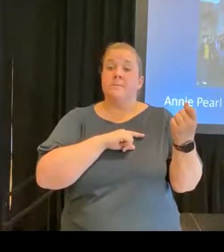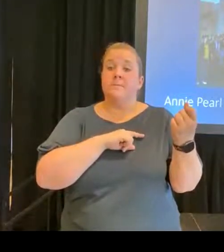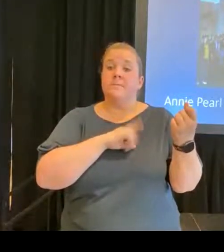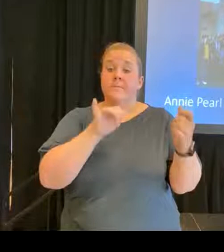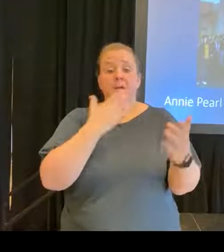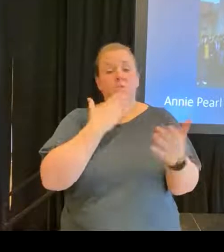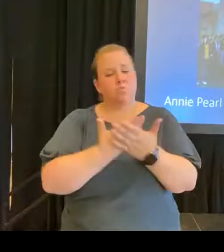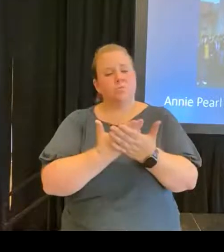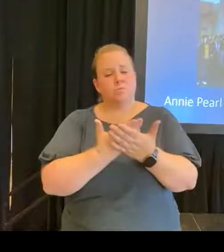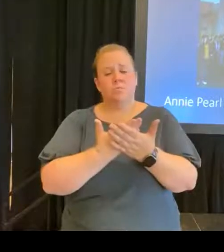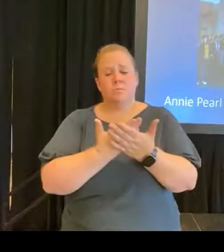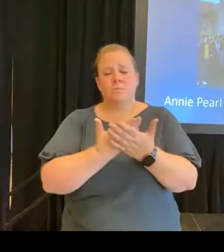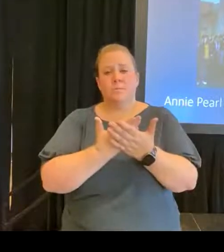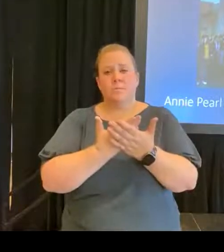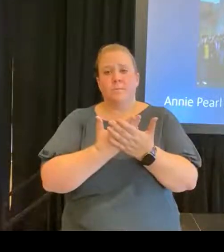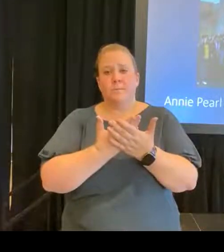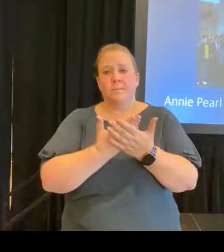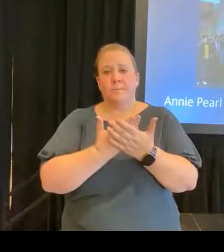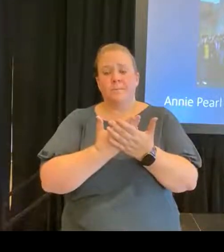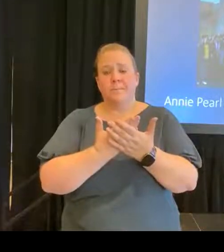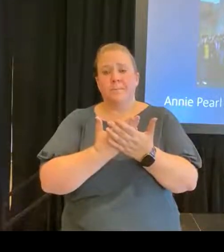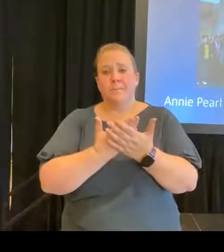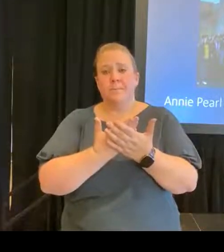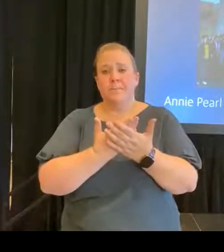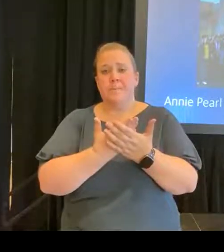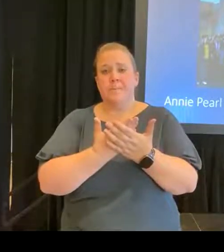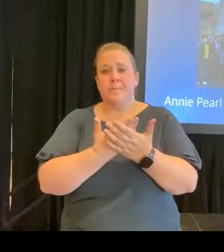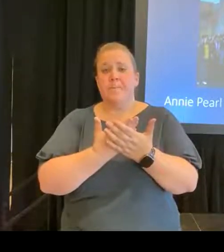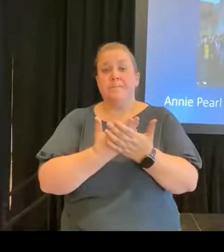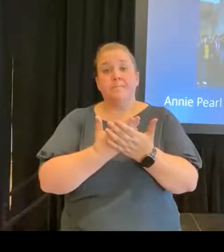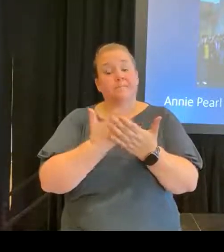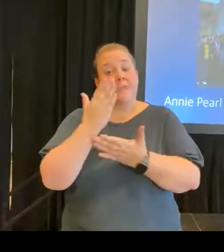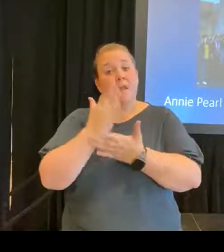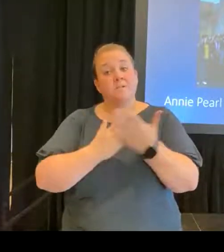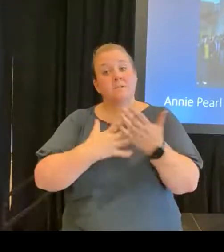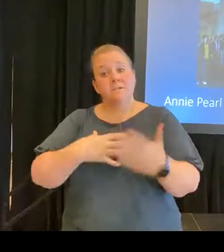is good, you see, because